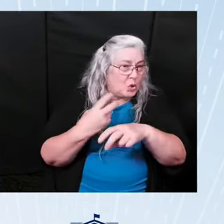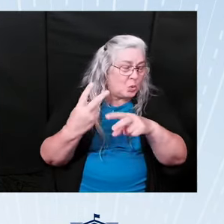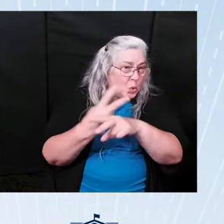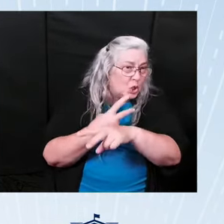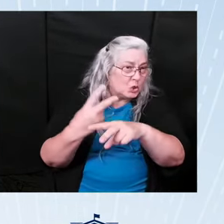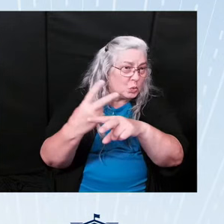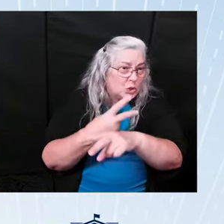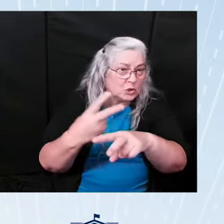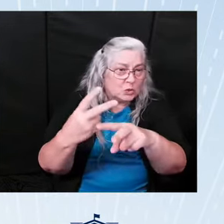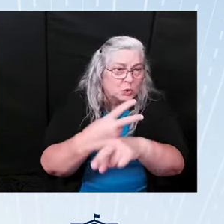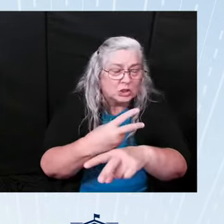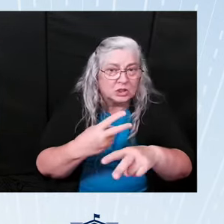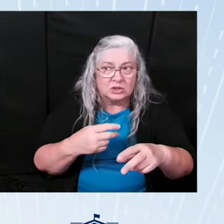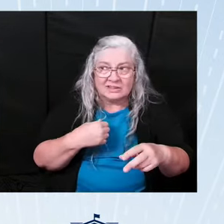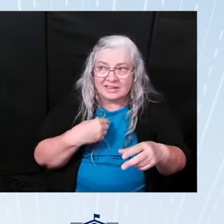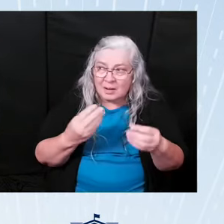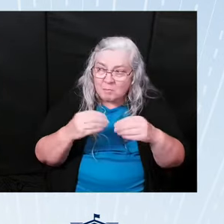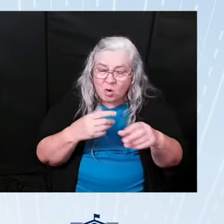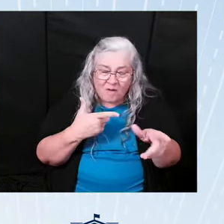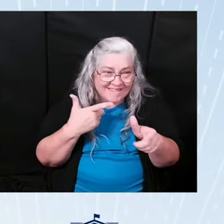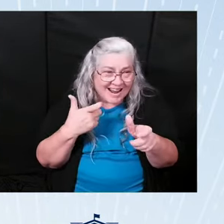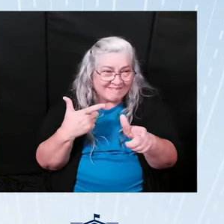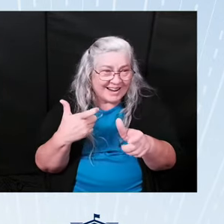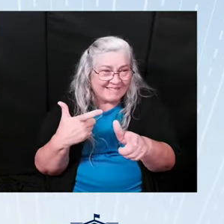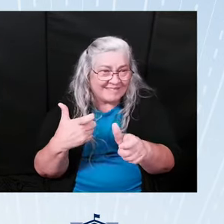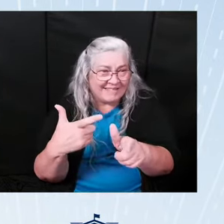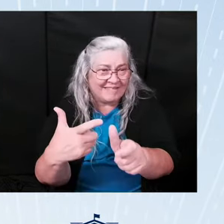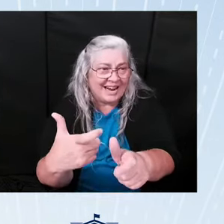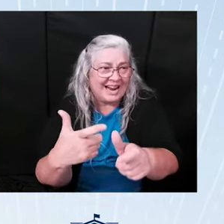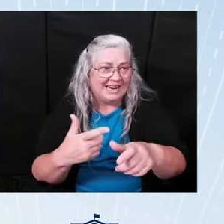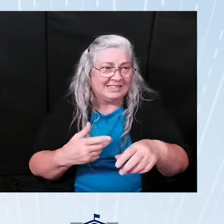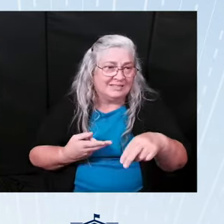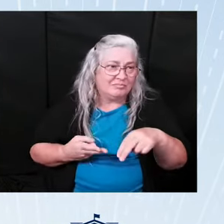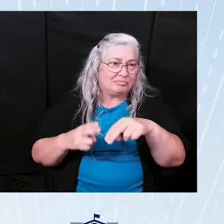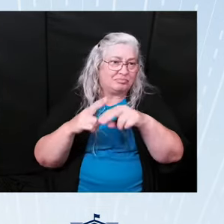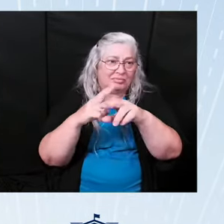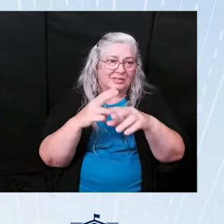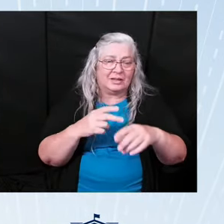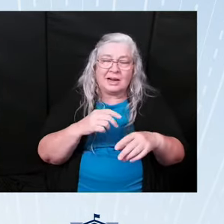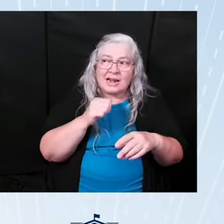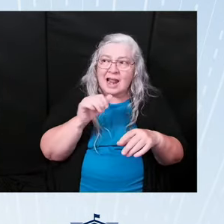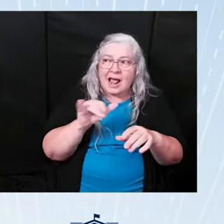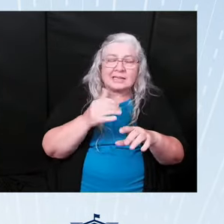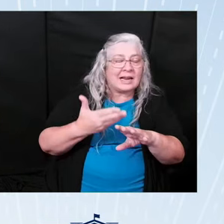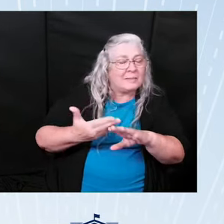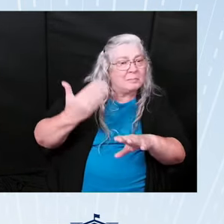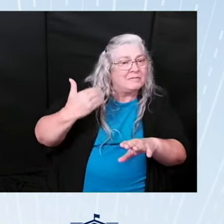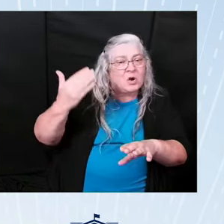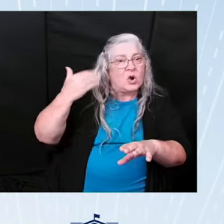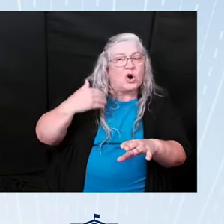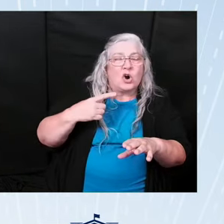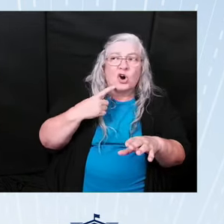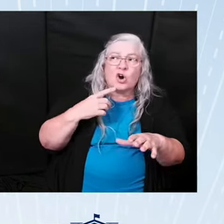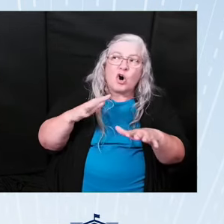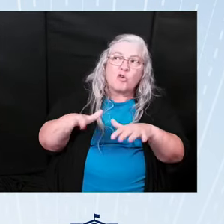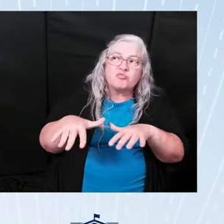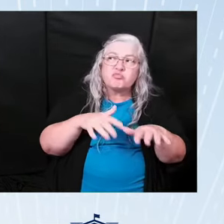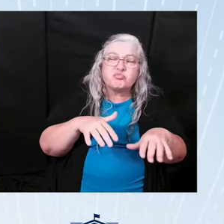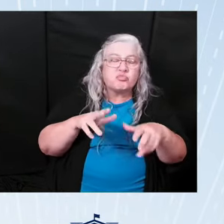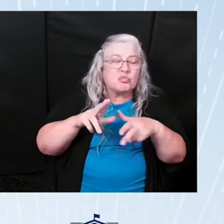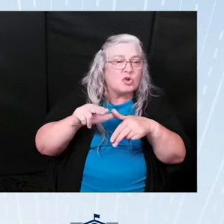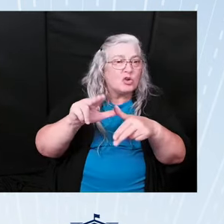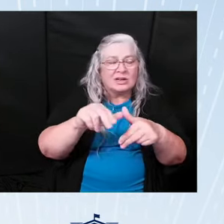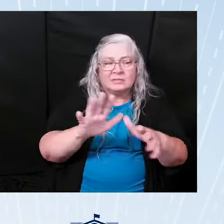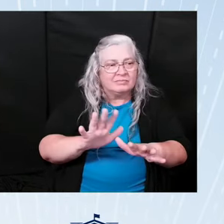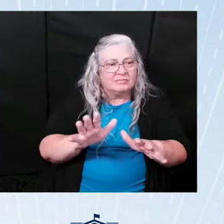And of course, that threat is just one of the many threats, from drought to wildfires to tornadoes to all of the things that all of